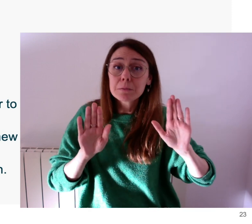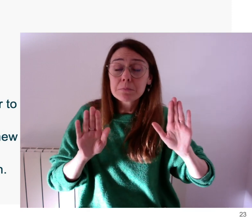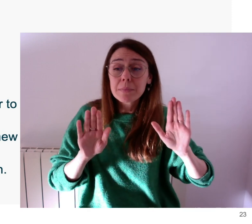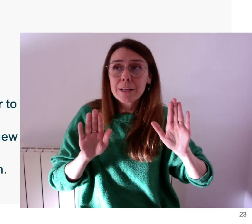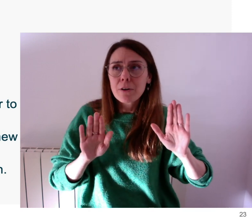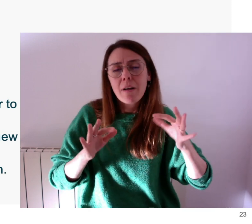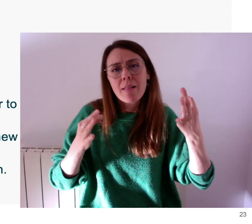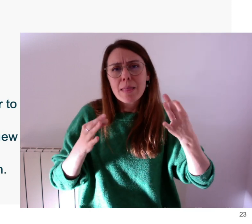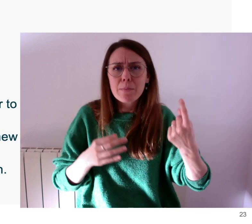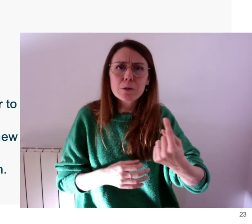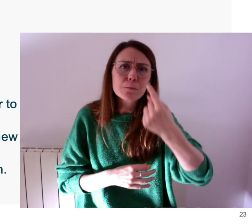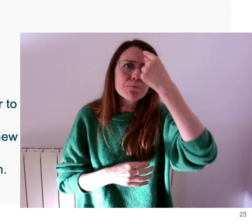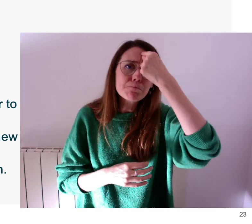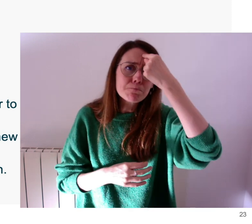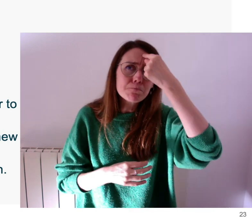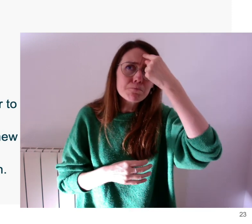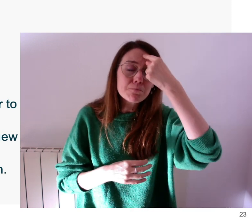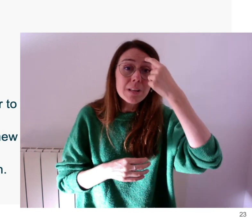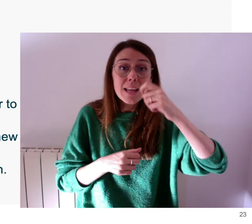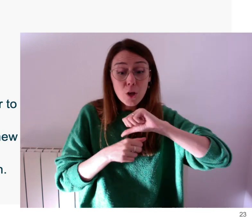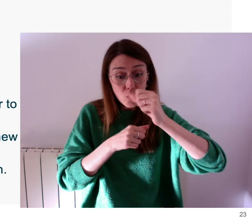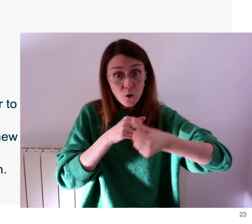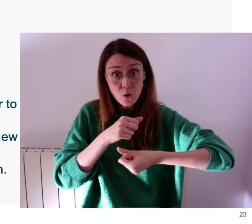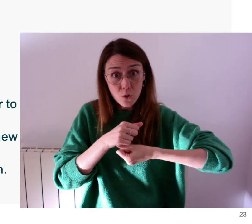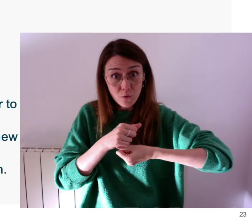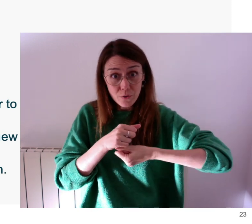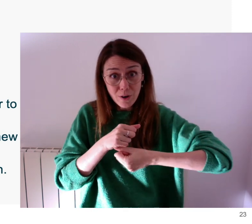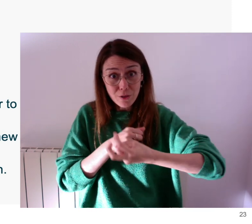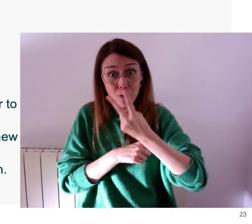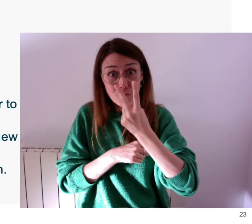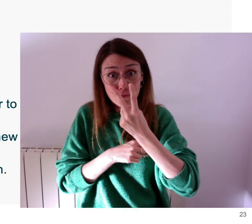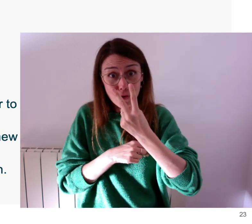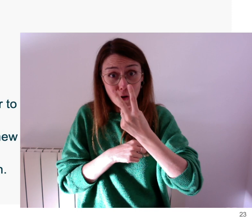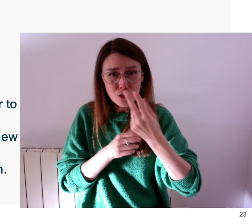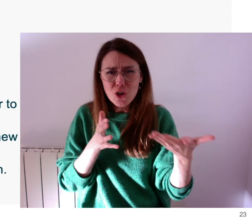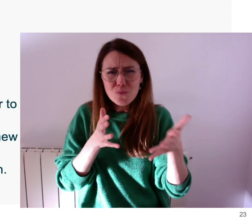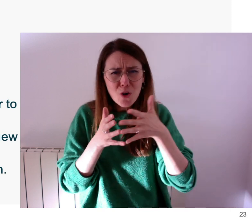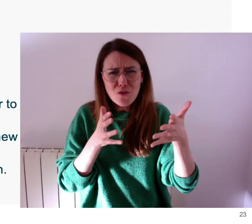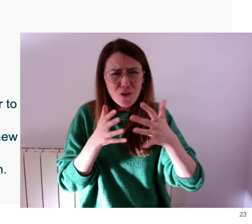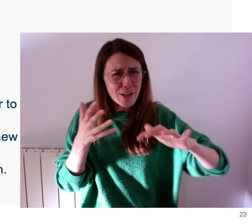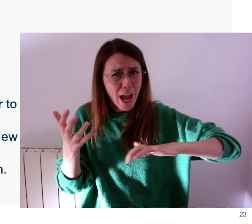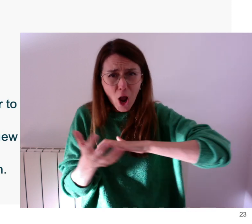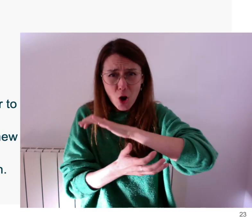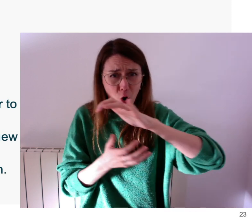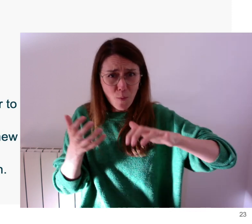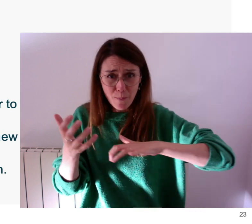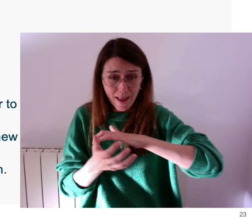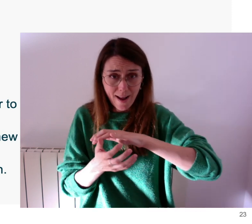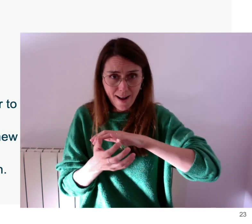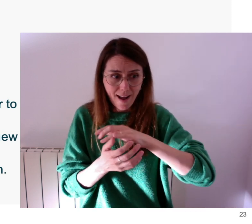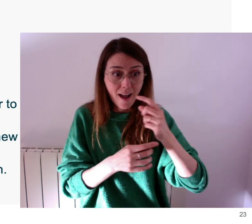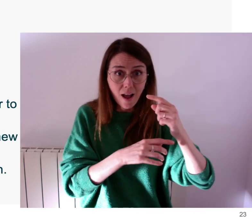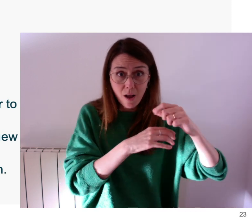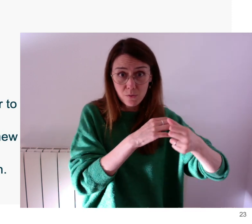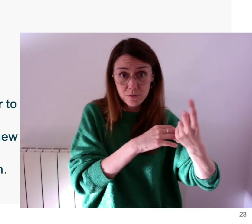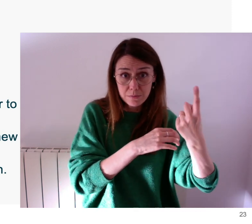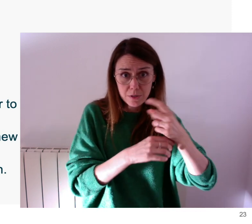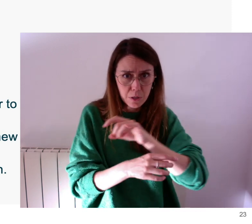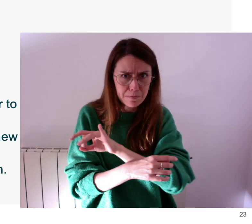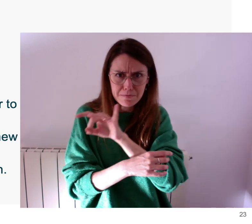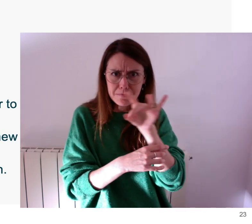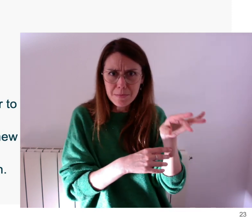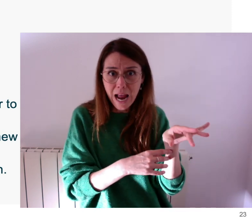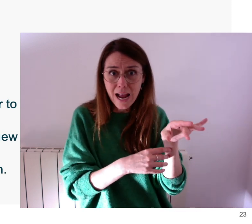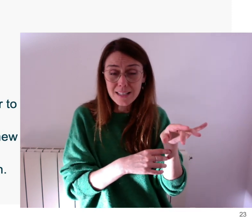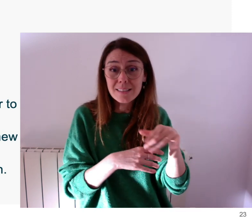verbs. But overall, our take-home message is that the morphological complexity of the two end